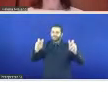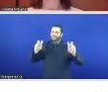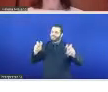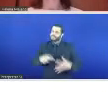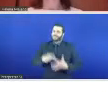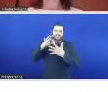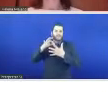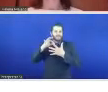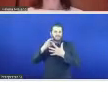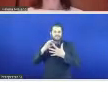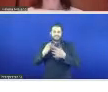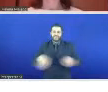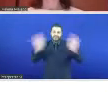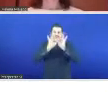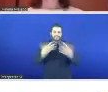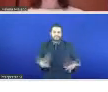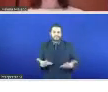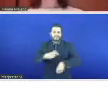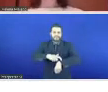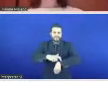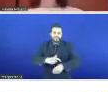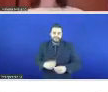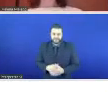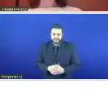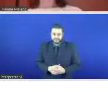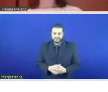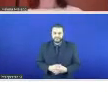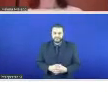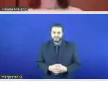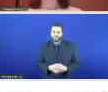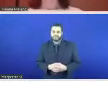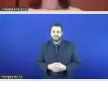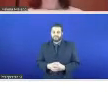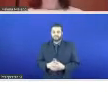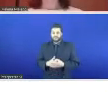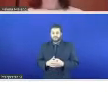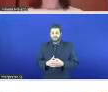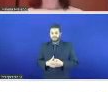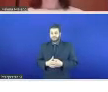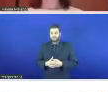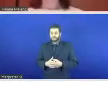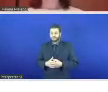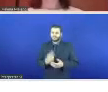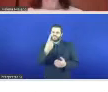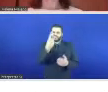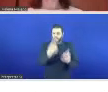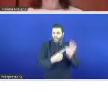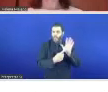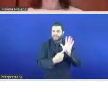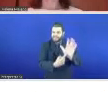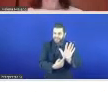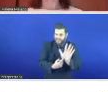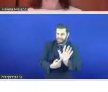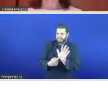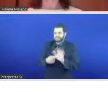domino effect as well. Of course, the just some of the many, many things that have been highlighted in this conversation,